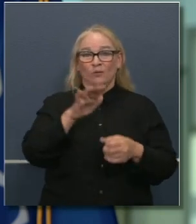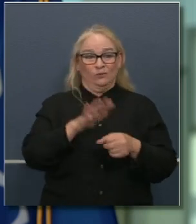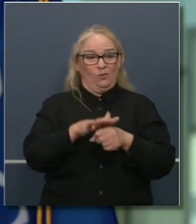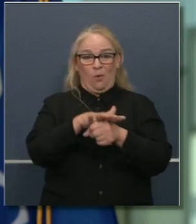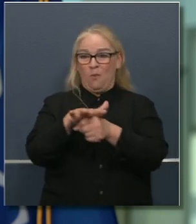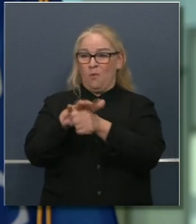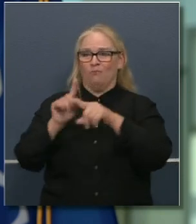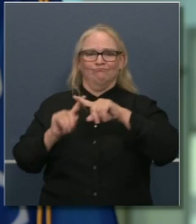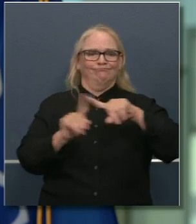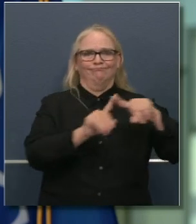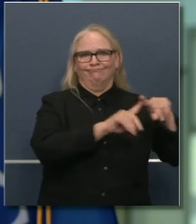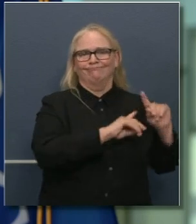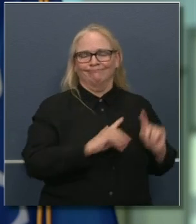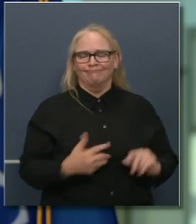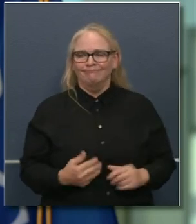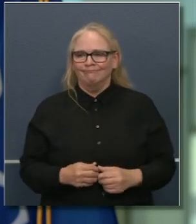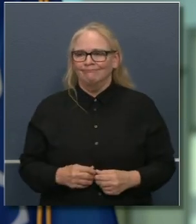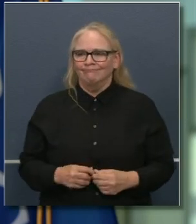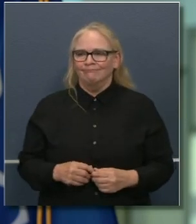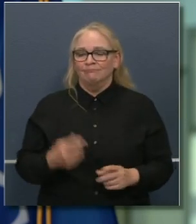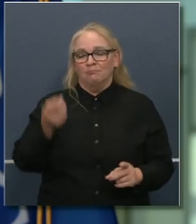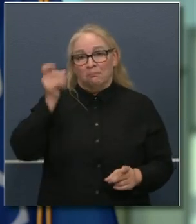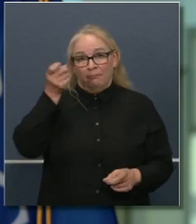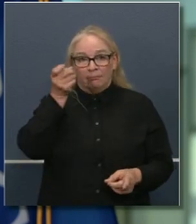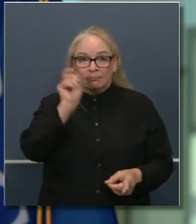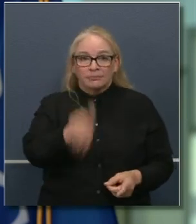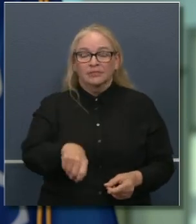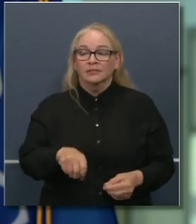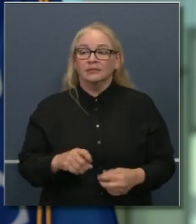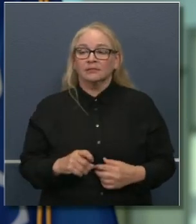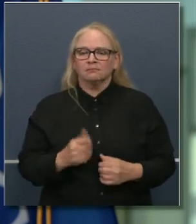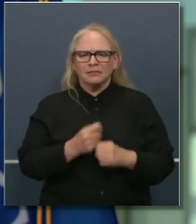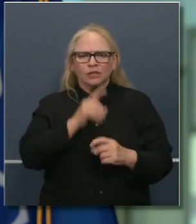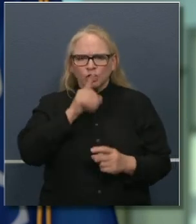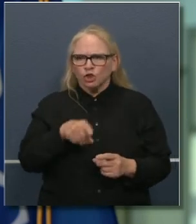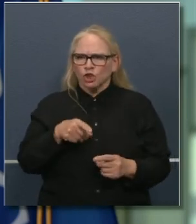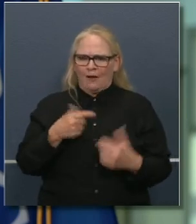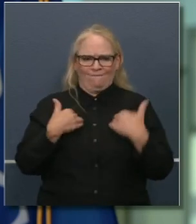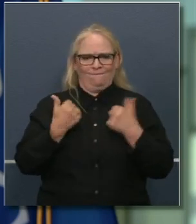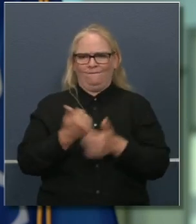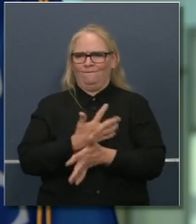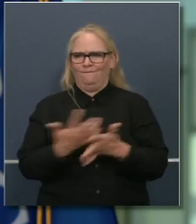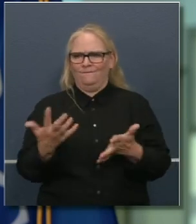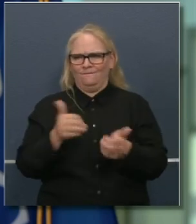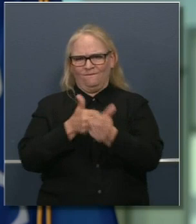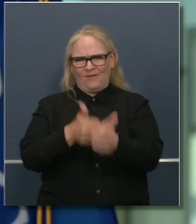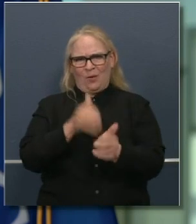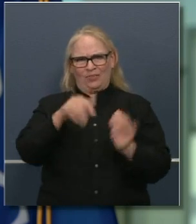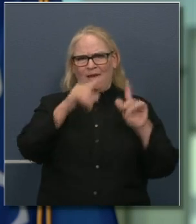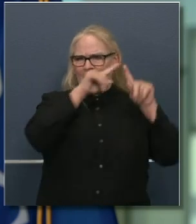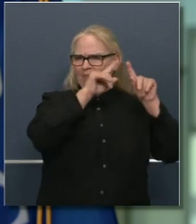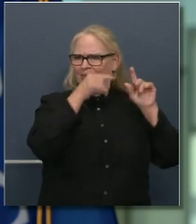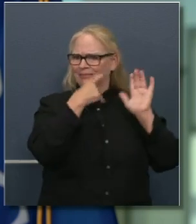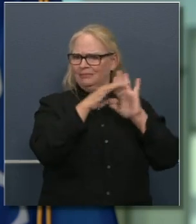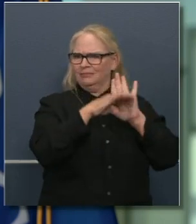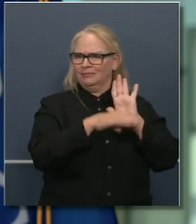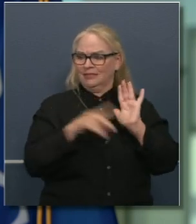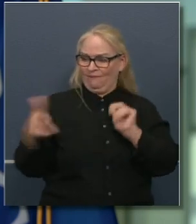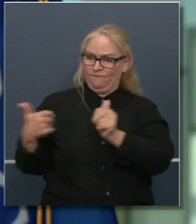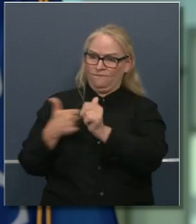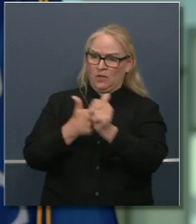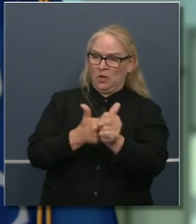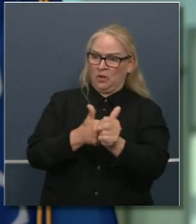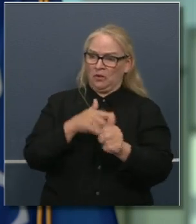go up on, made public and go up on site where you have, as a parent,